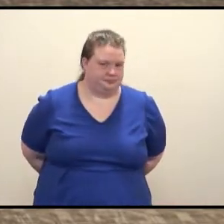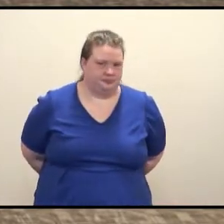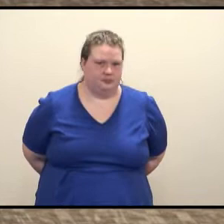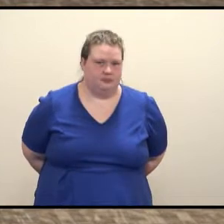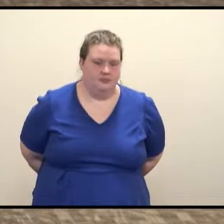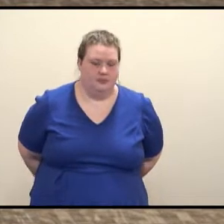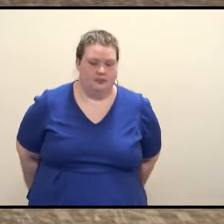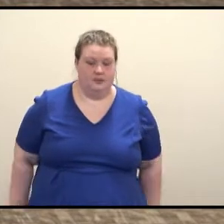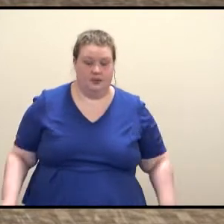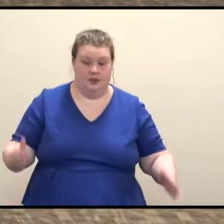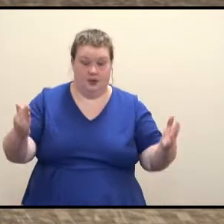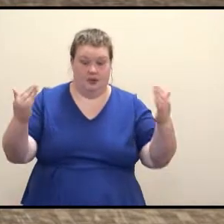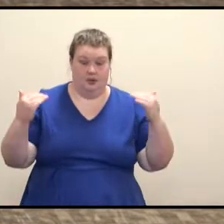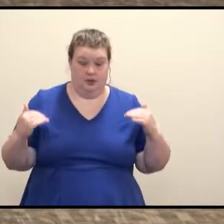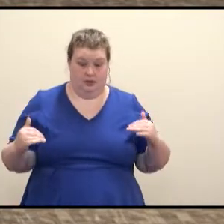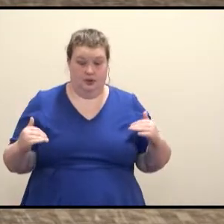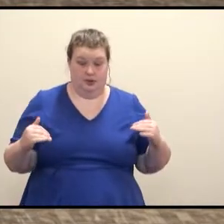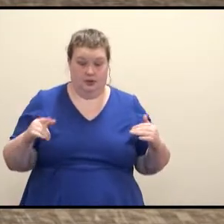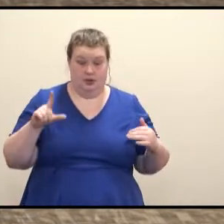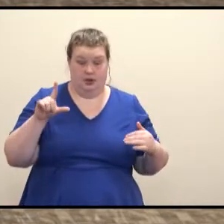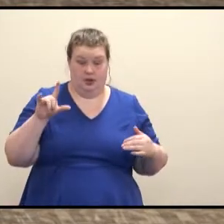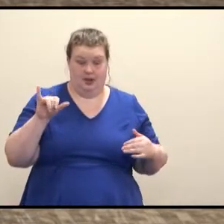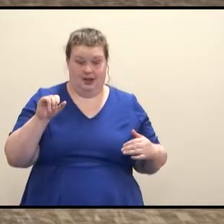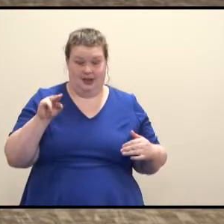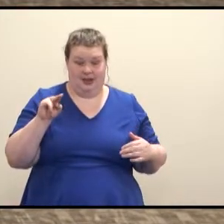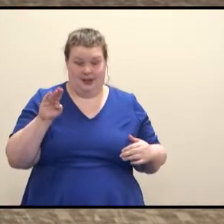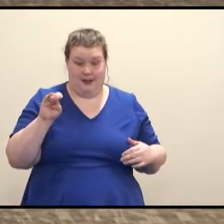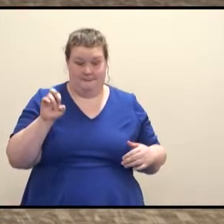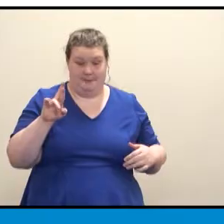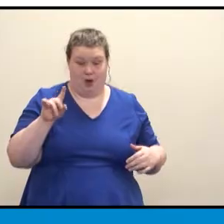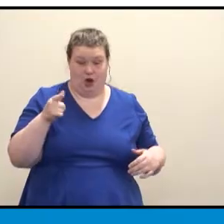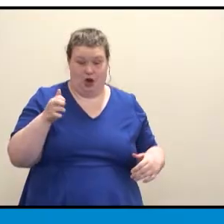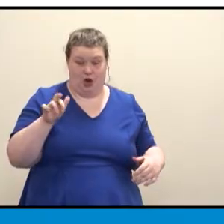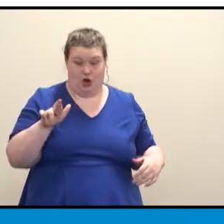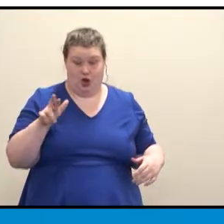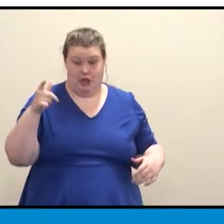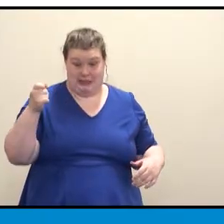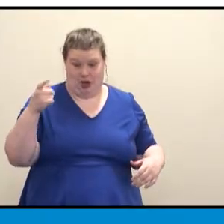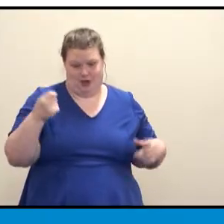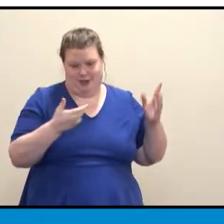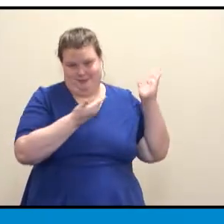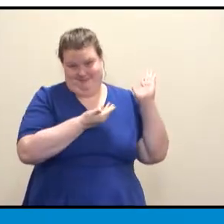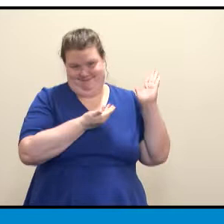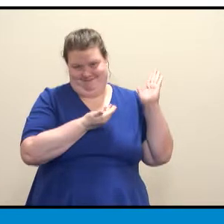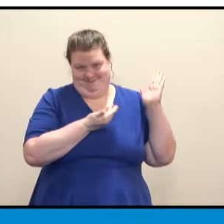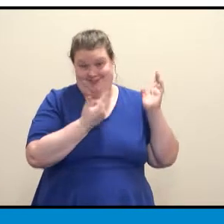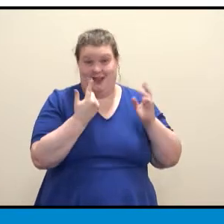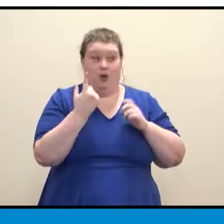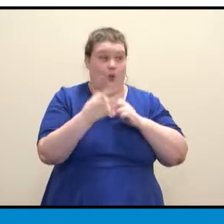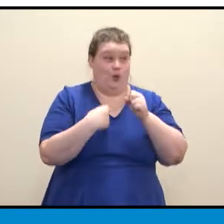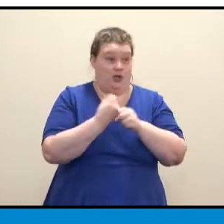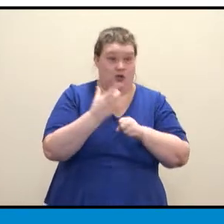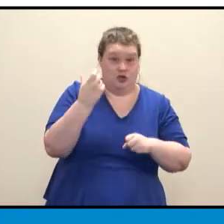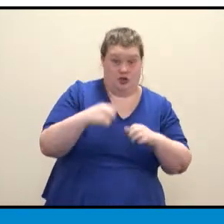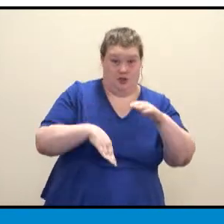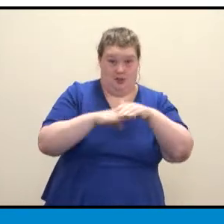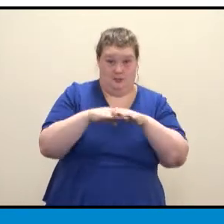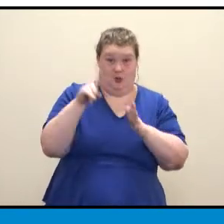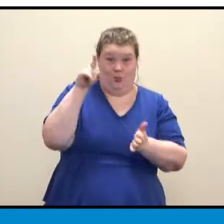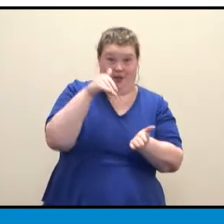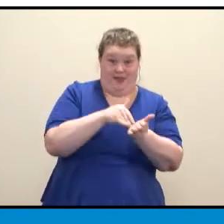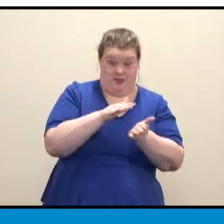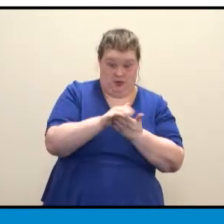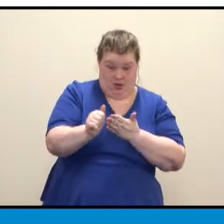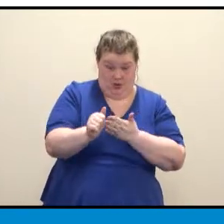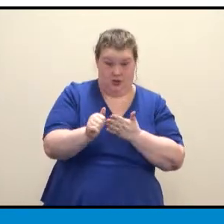Next, we have the Linebarger, Gogan, Blair, and Samson Scholarship, which provides one-year scholarships for up to $1,000 to 5